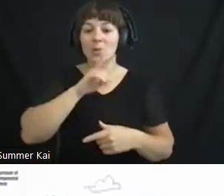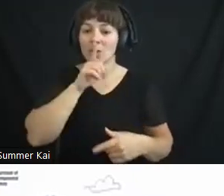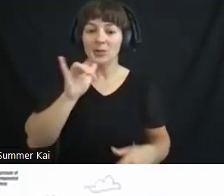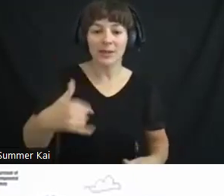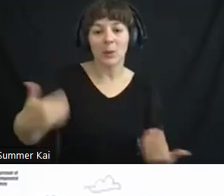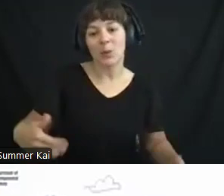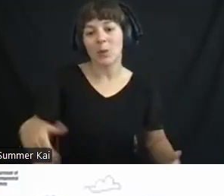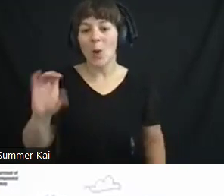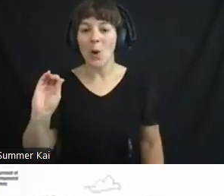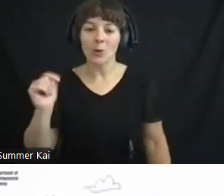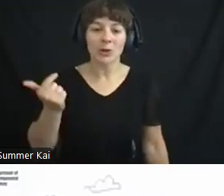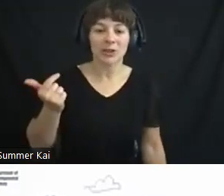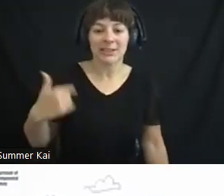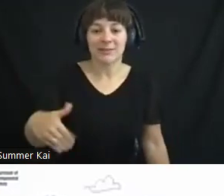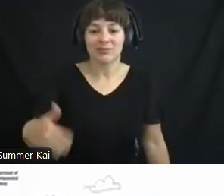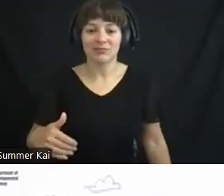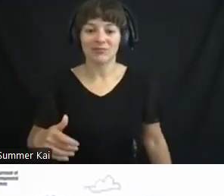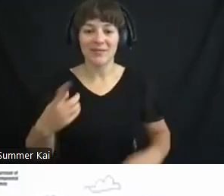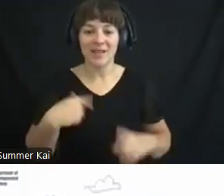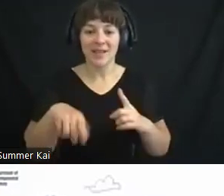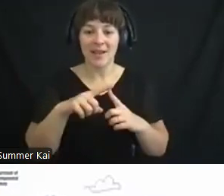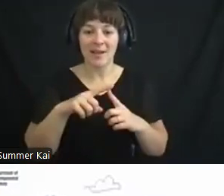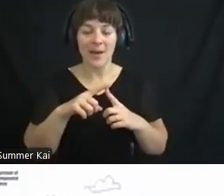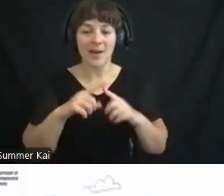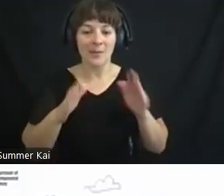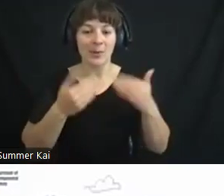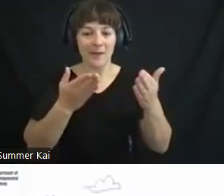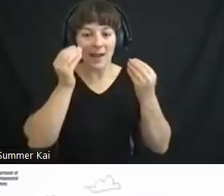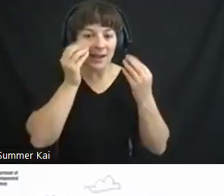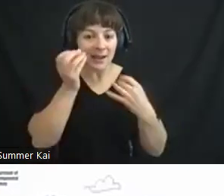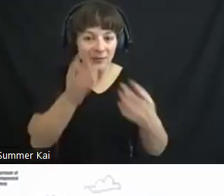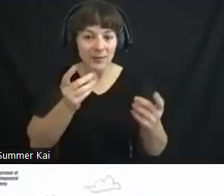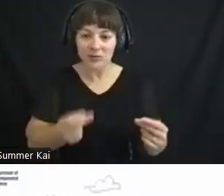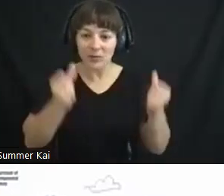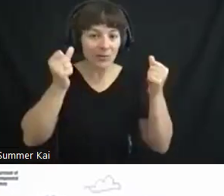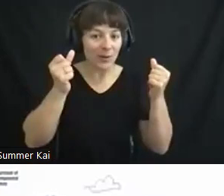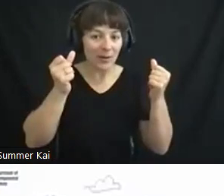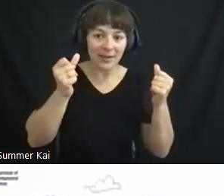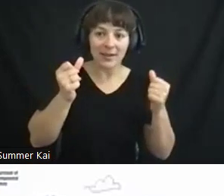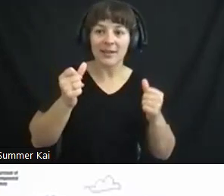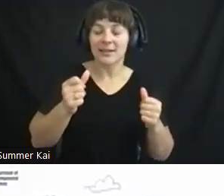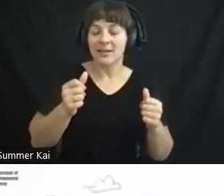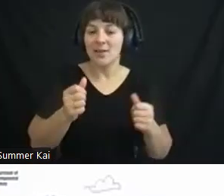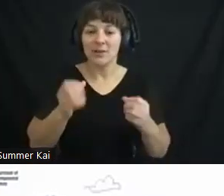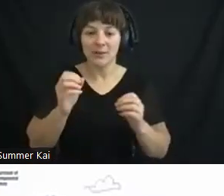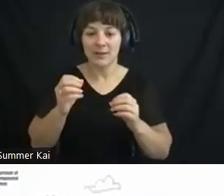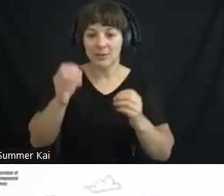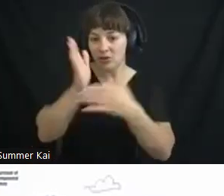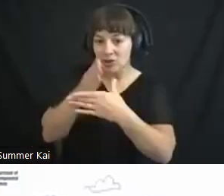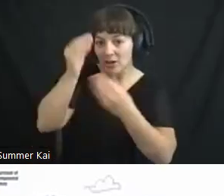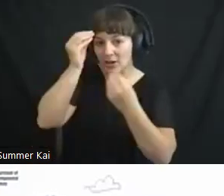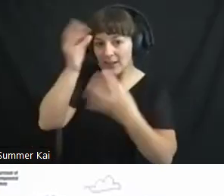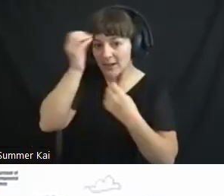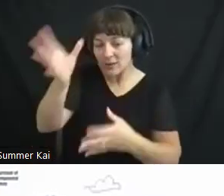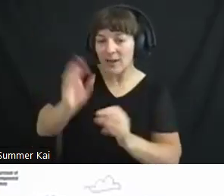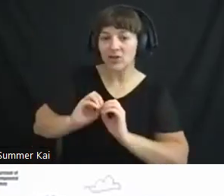OGs about bringing the information as soon as it happens, interpreted in ways that regular people